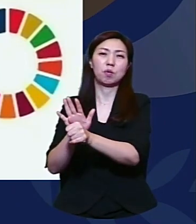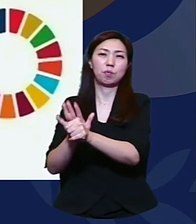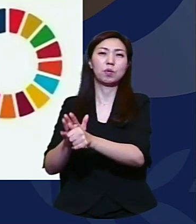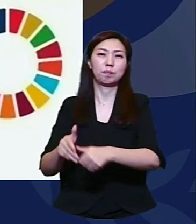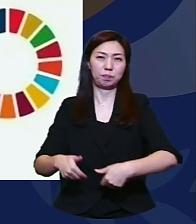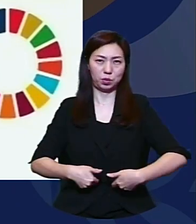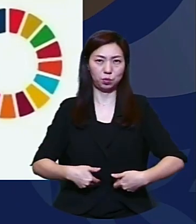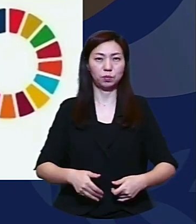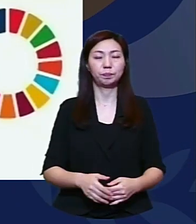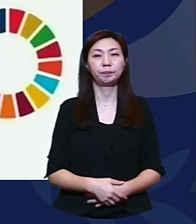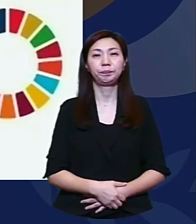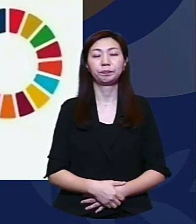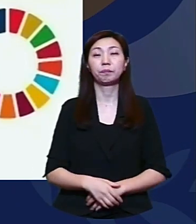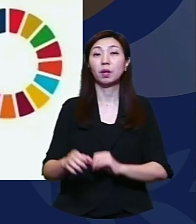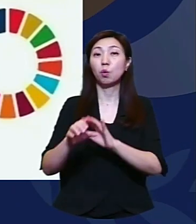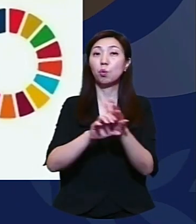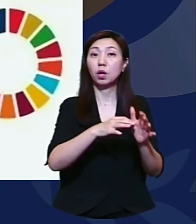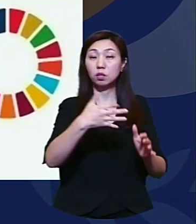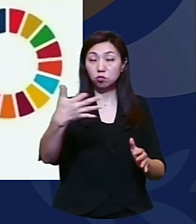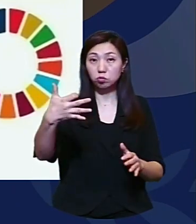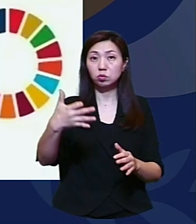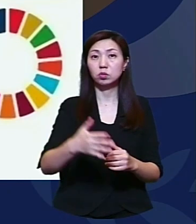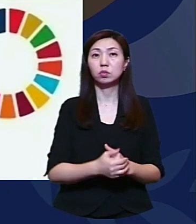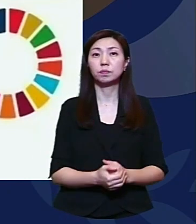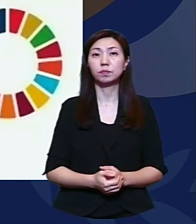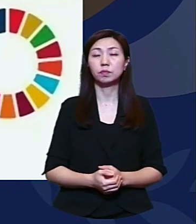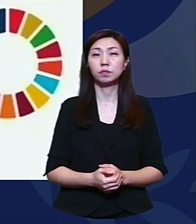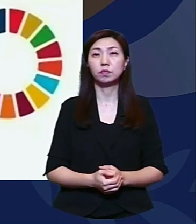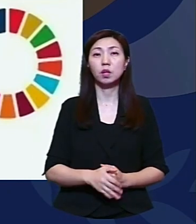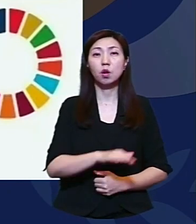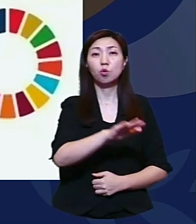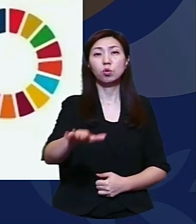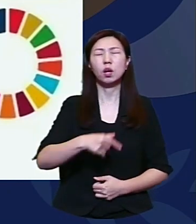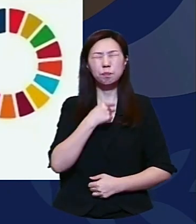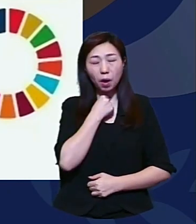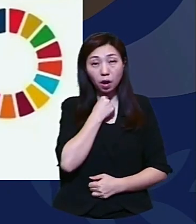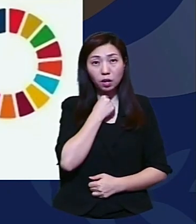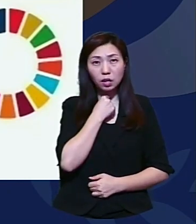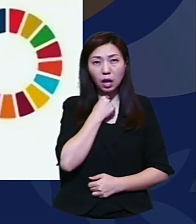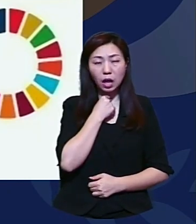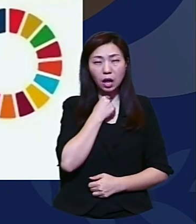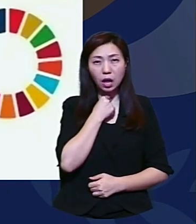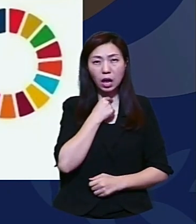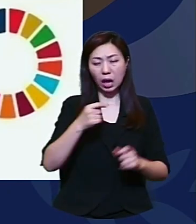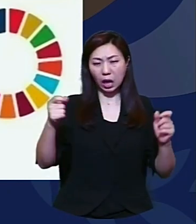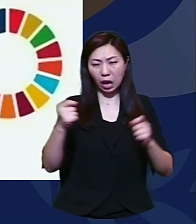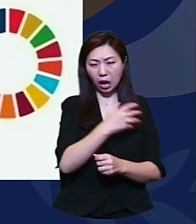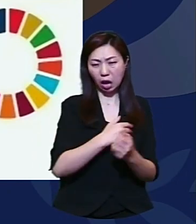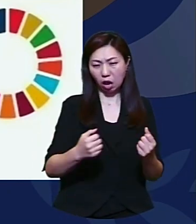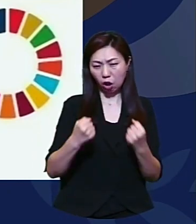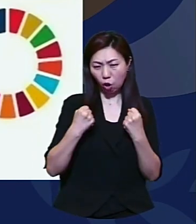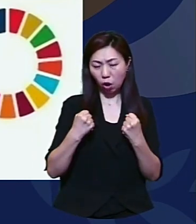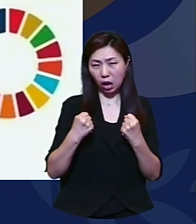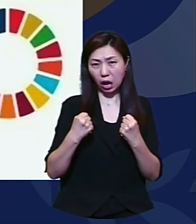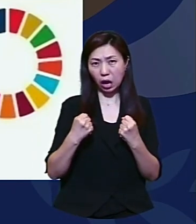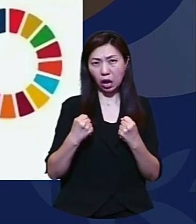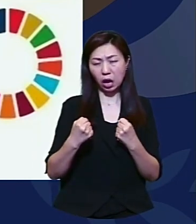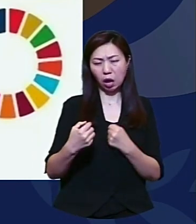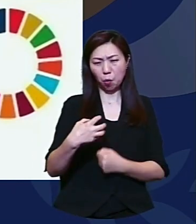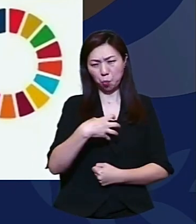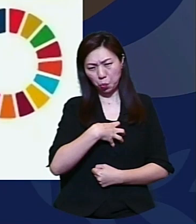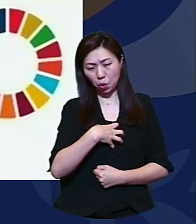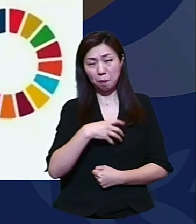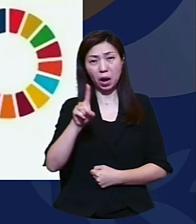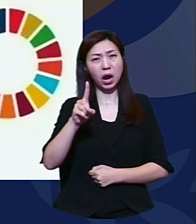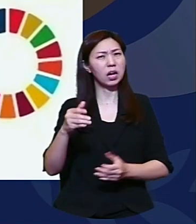COVID has not proved the short-lived health crisis that we had hoped this time last year. Instead, it has emerged